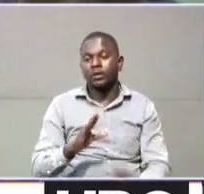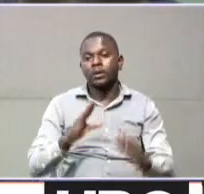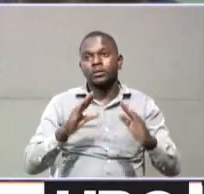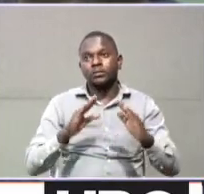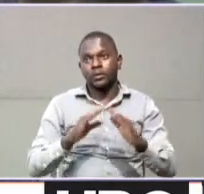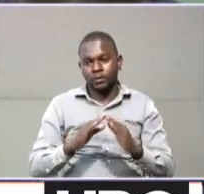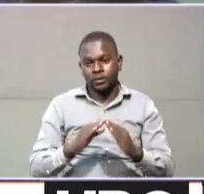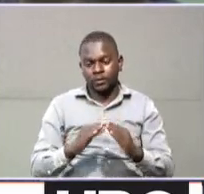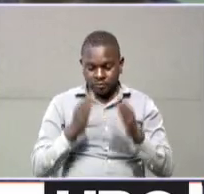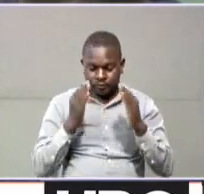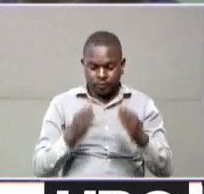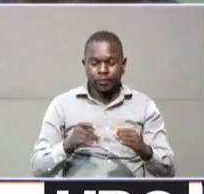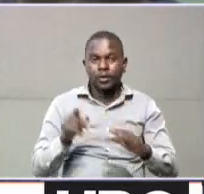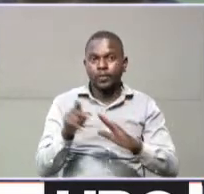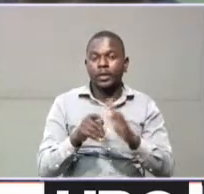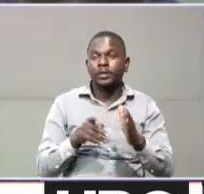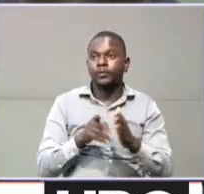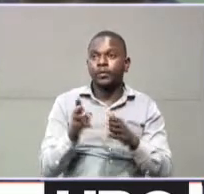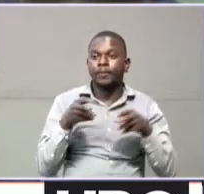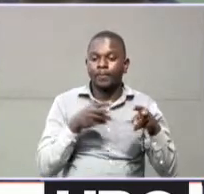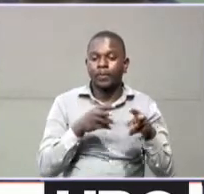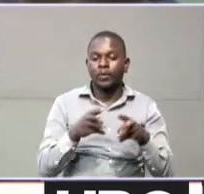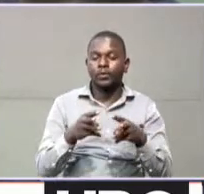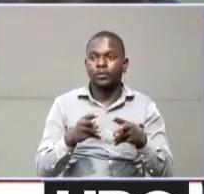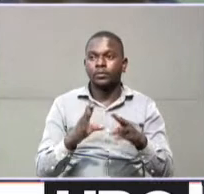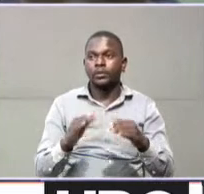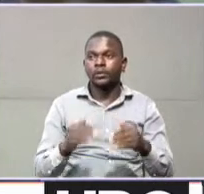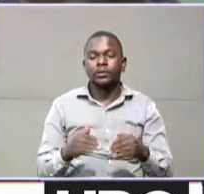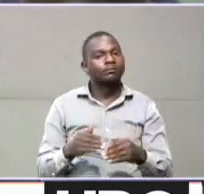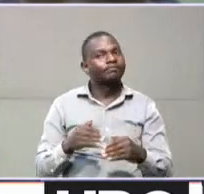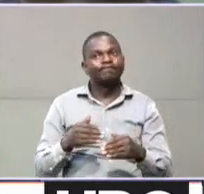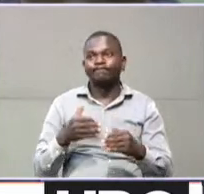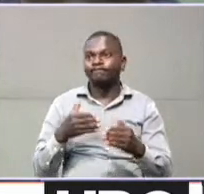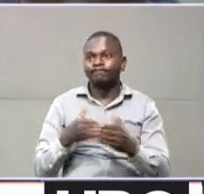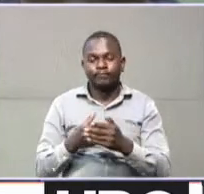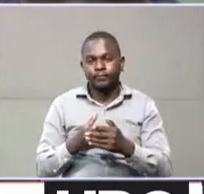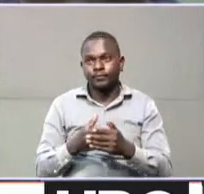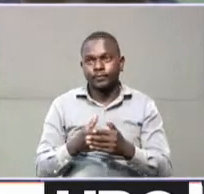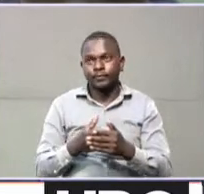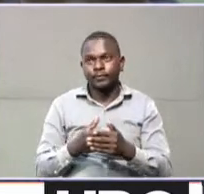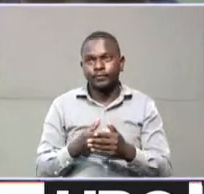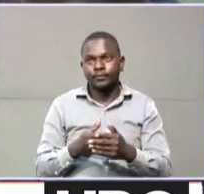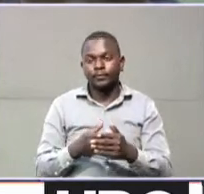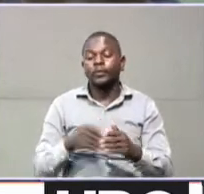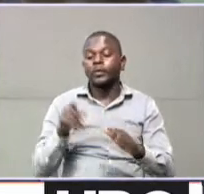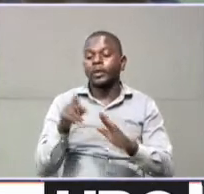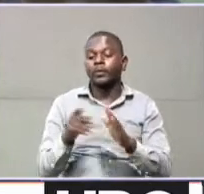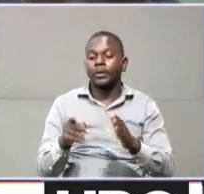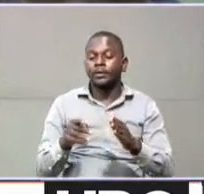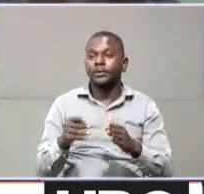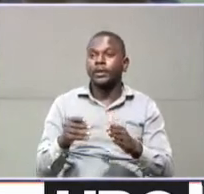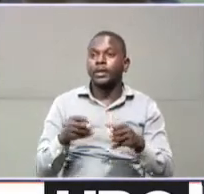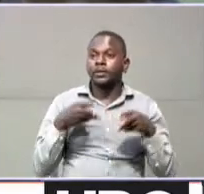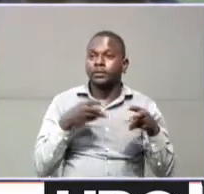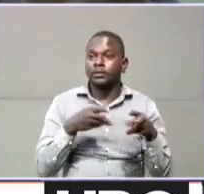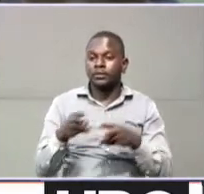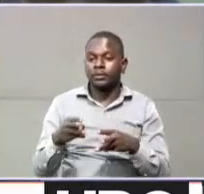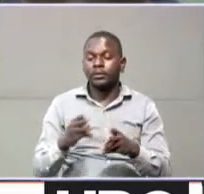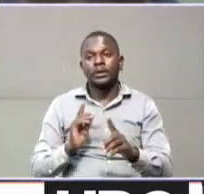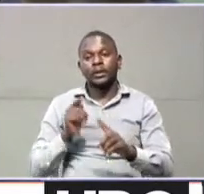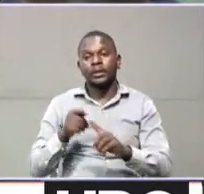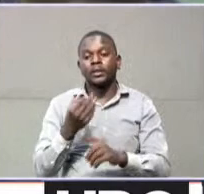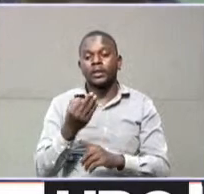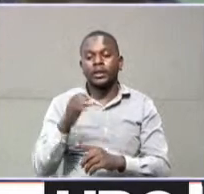are involved in the parish development model which is defective the polish model targets 39